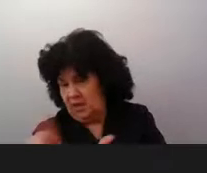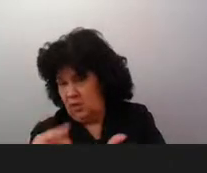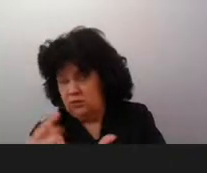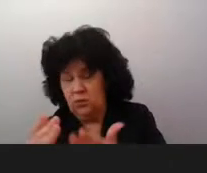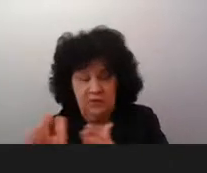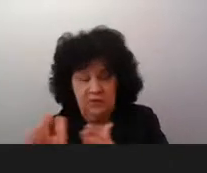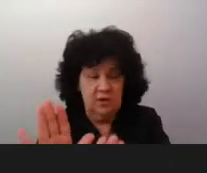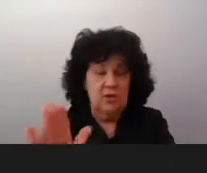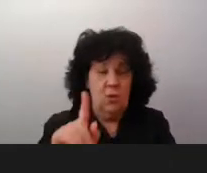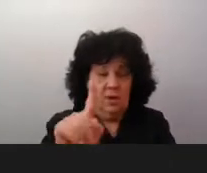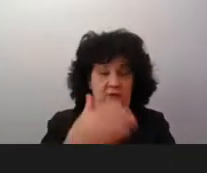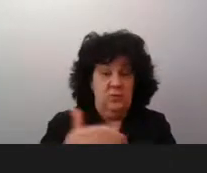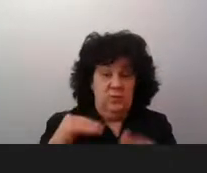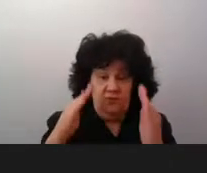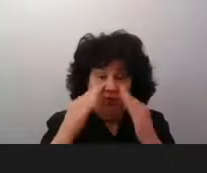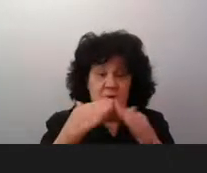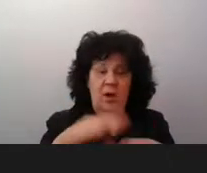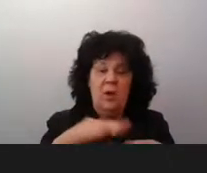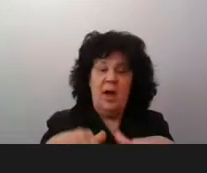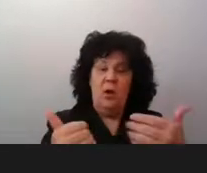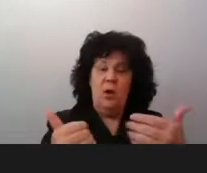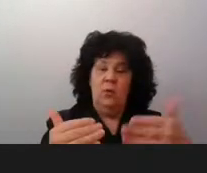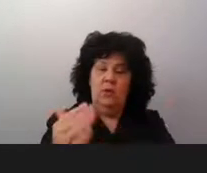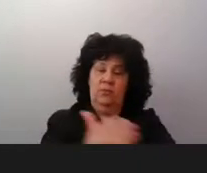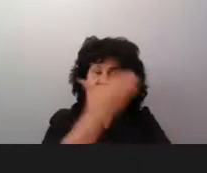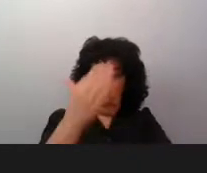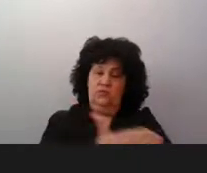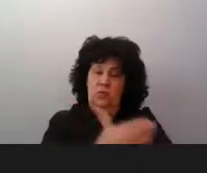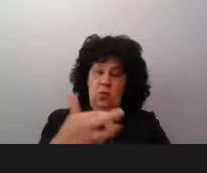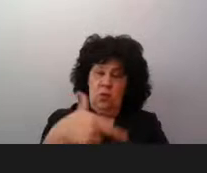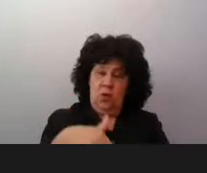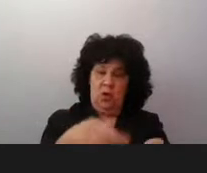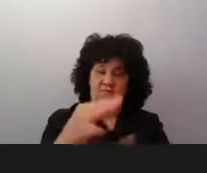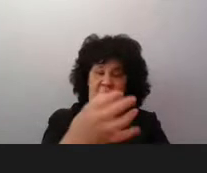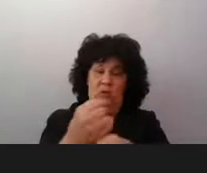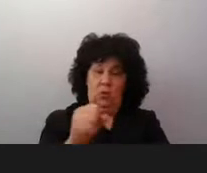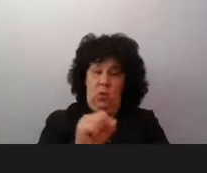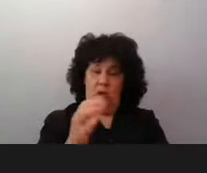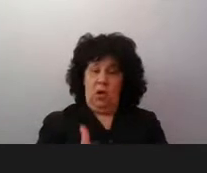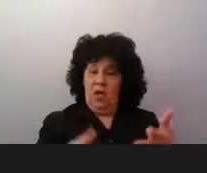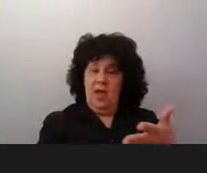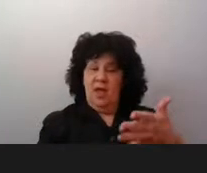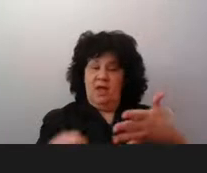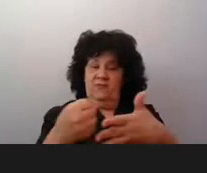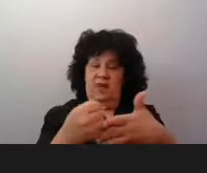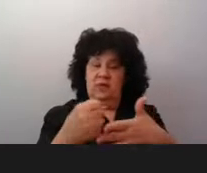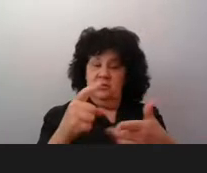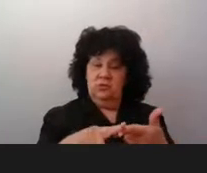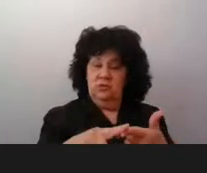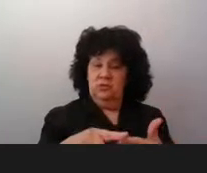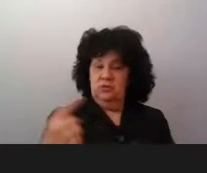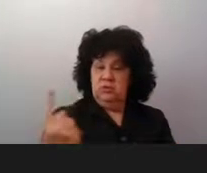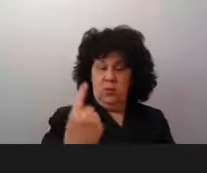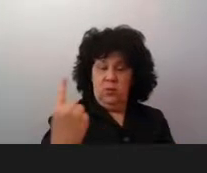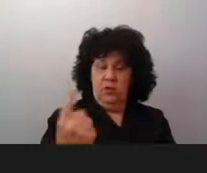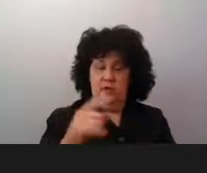been focusing on is how do we elevate the role of the acquisition workforce member? Elevate it to be someone that